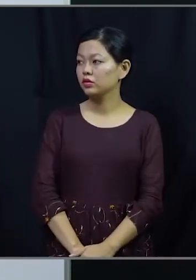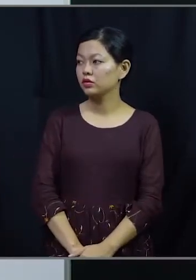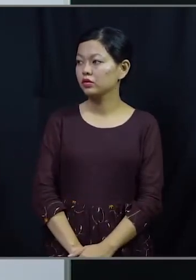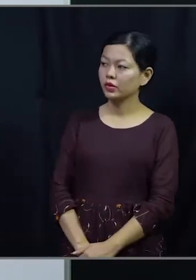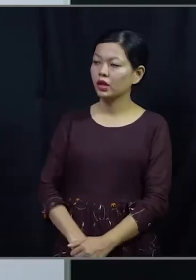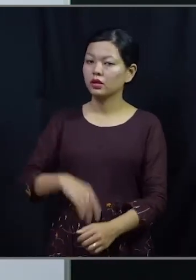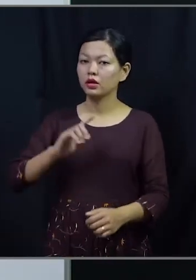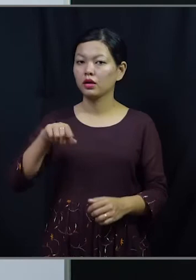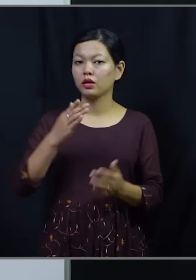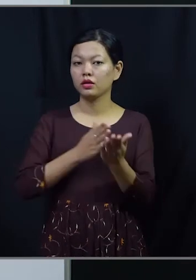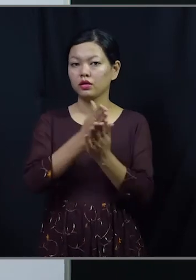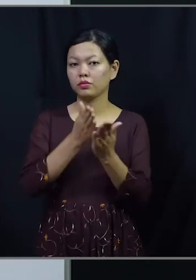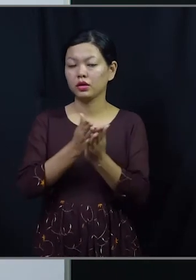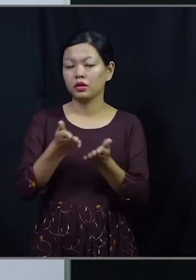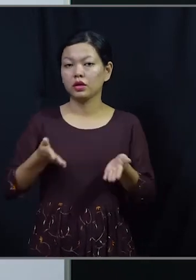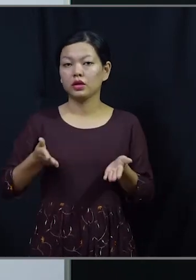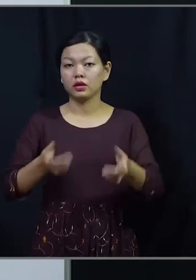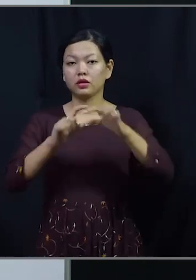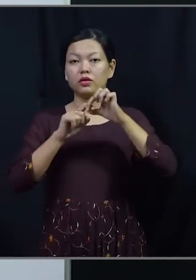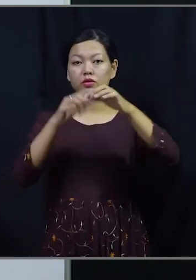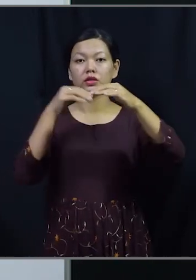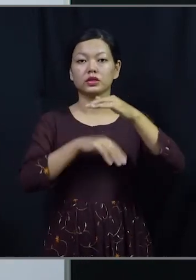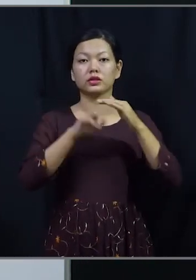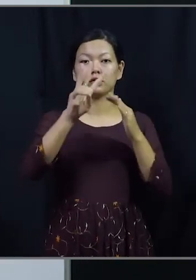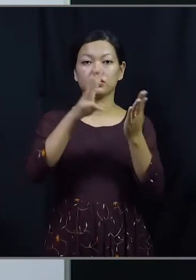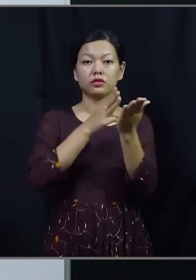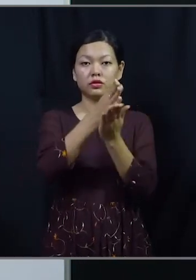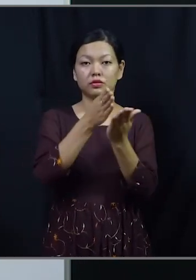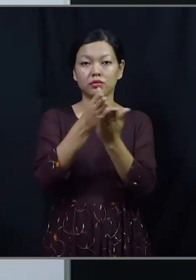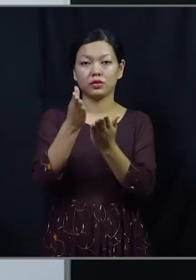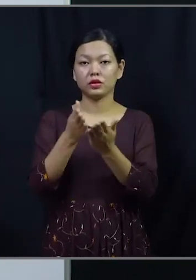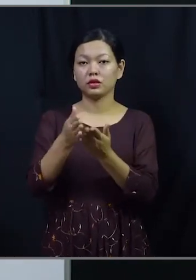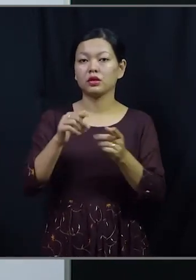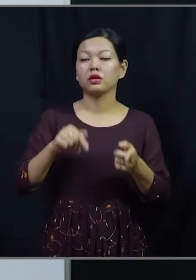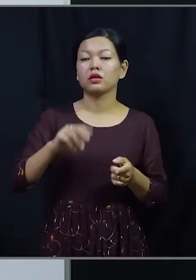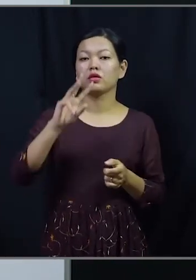the other method. You can do either the first one or by the second one.